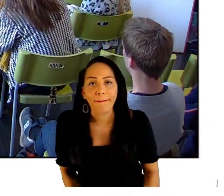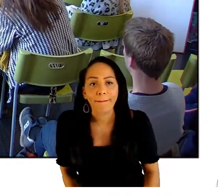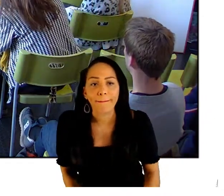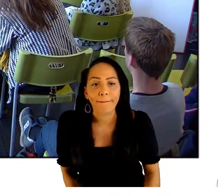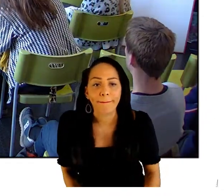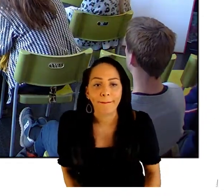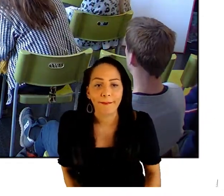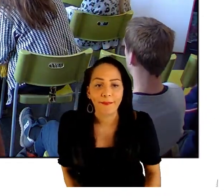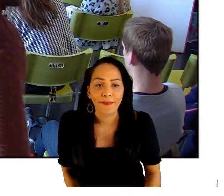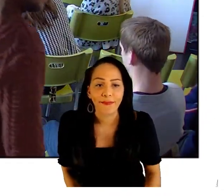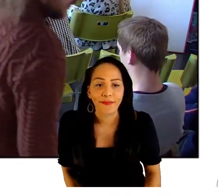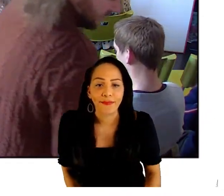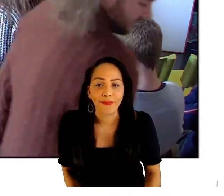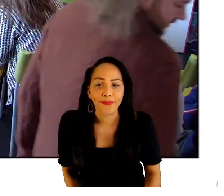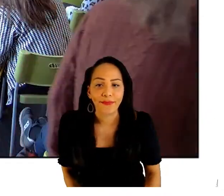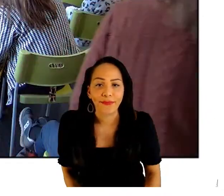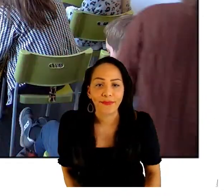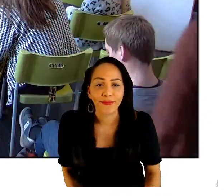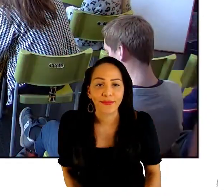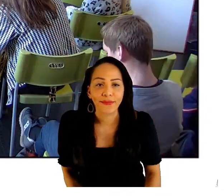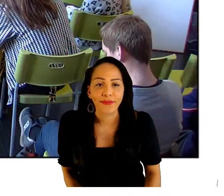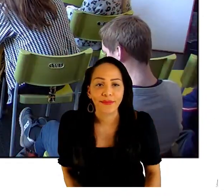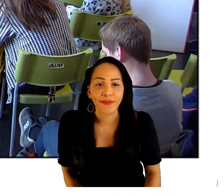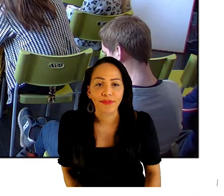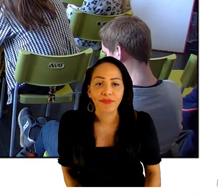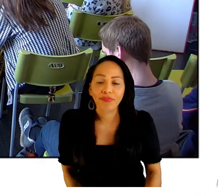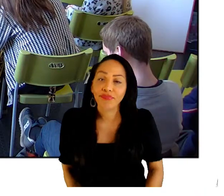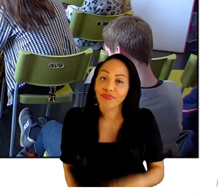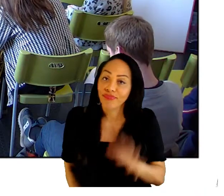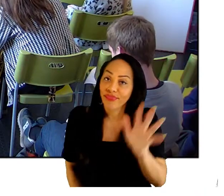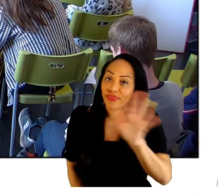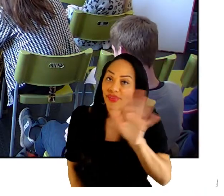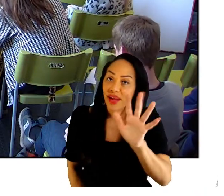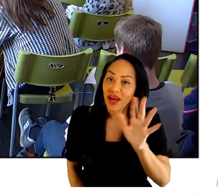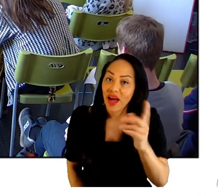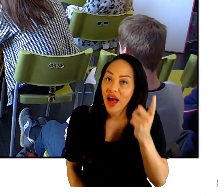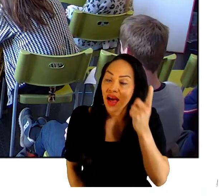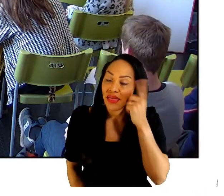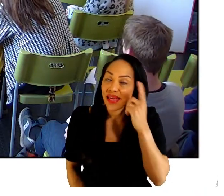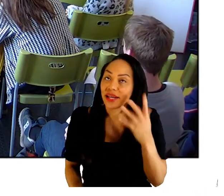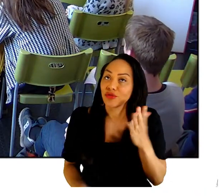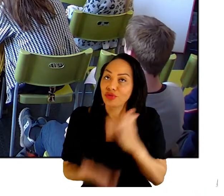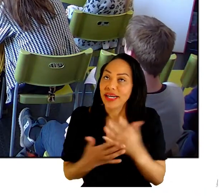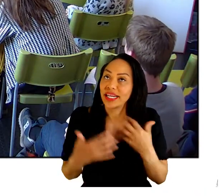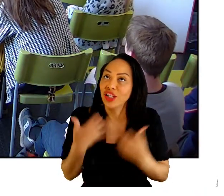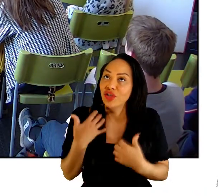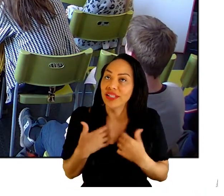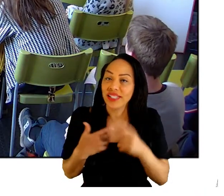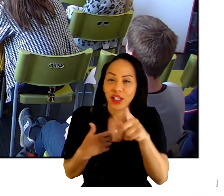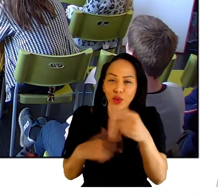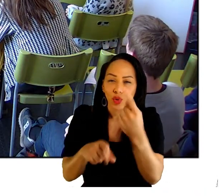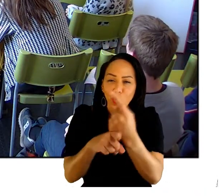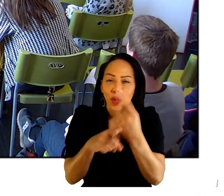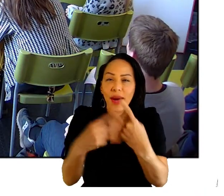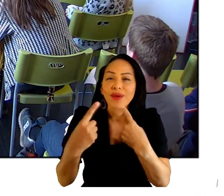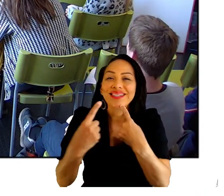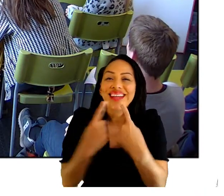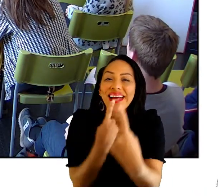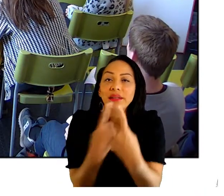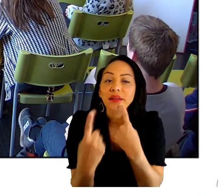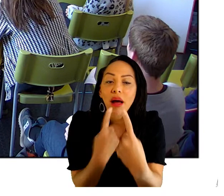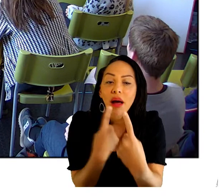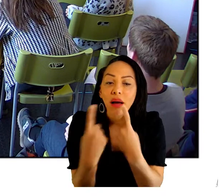Hi. I found it really interesting what you're saying about data and whether there's